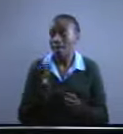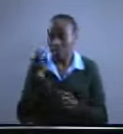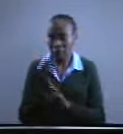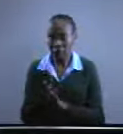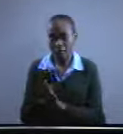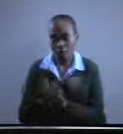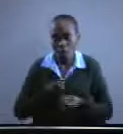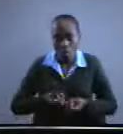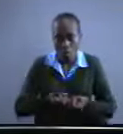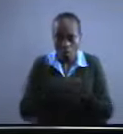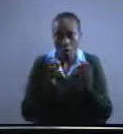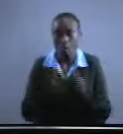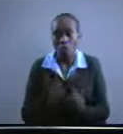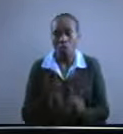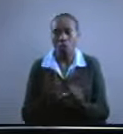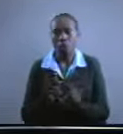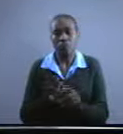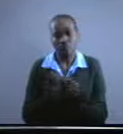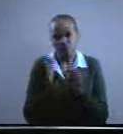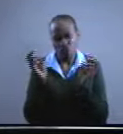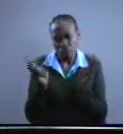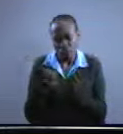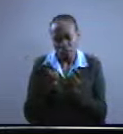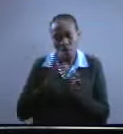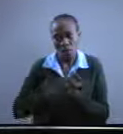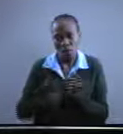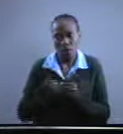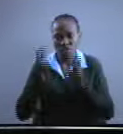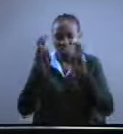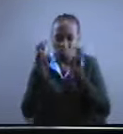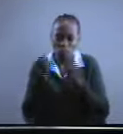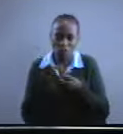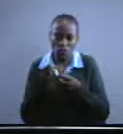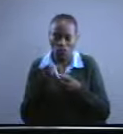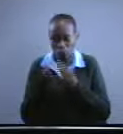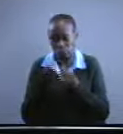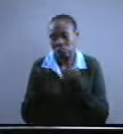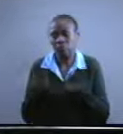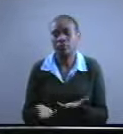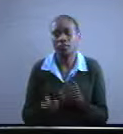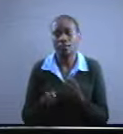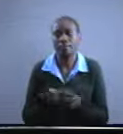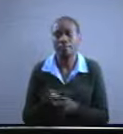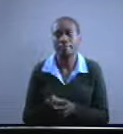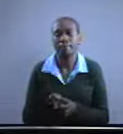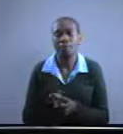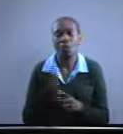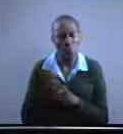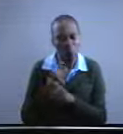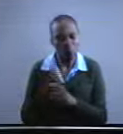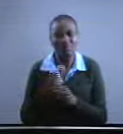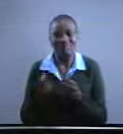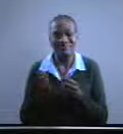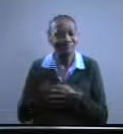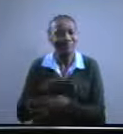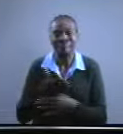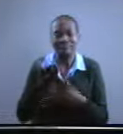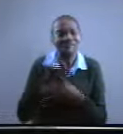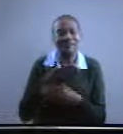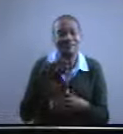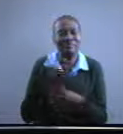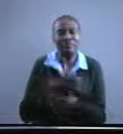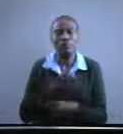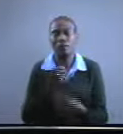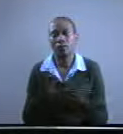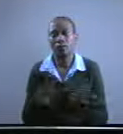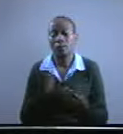opportunity, I shall briefly want to address a few issues that have had a disruptive effect on the ability of